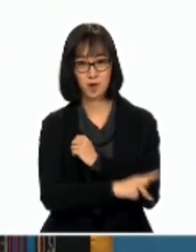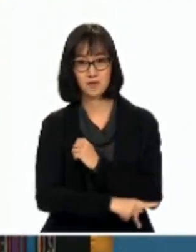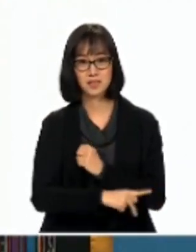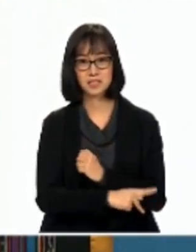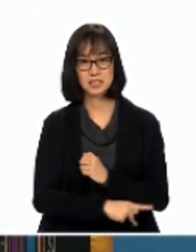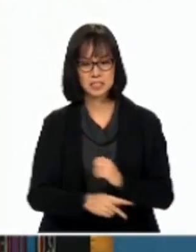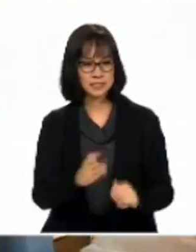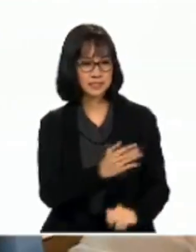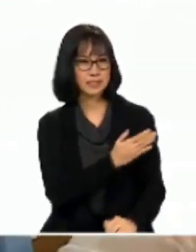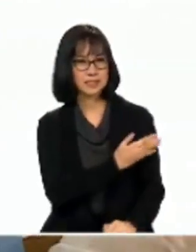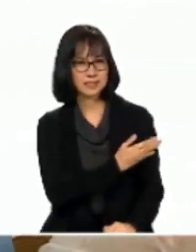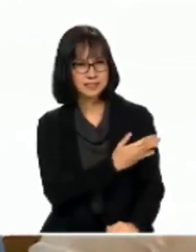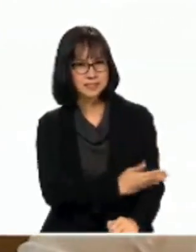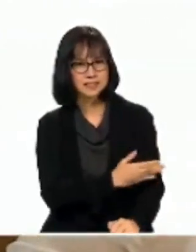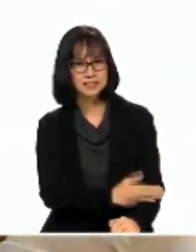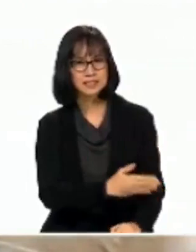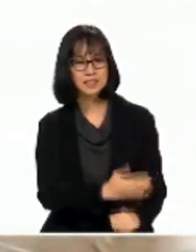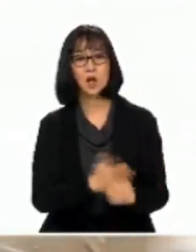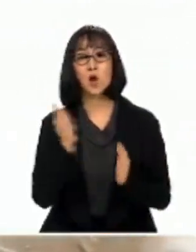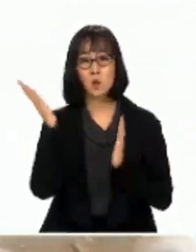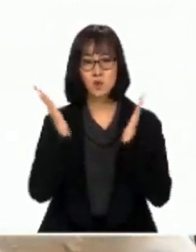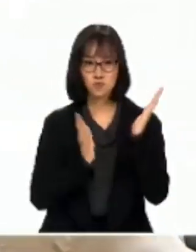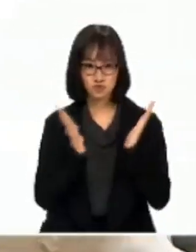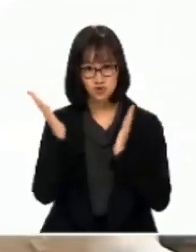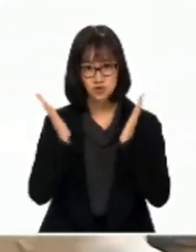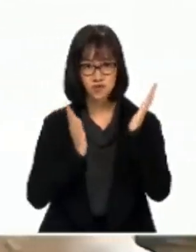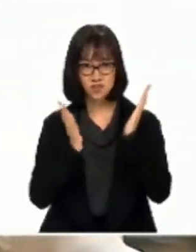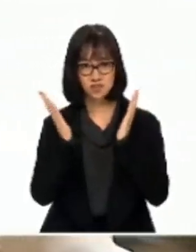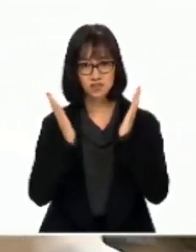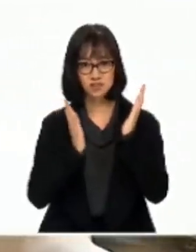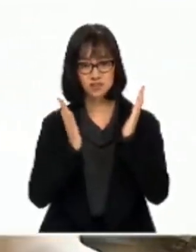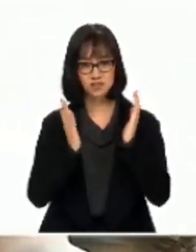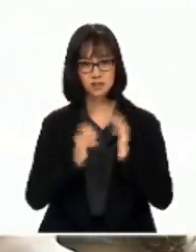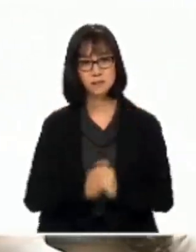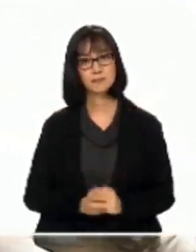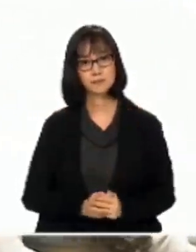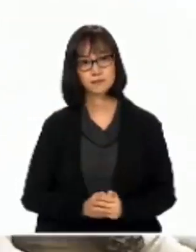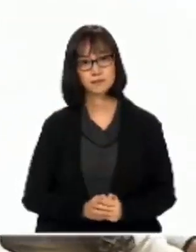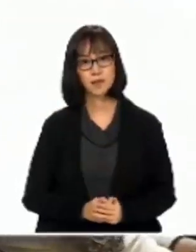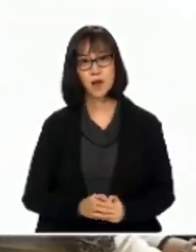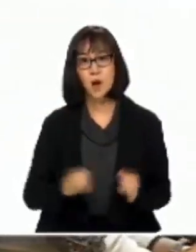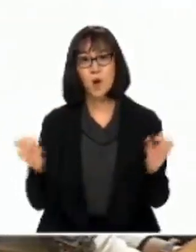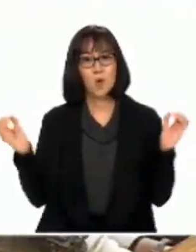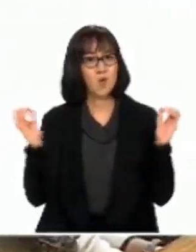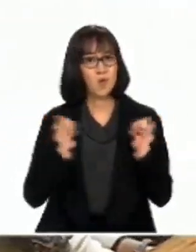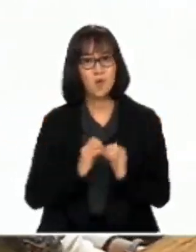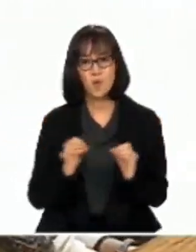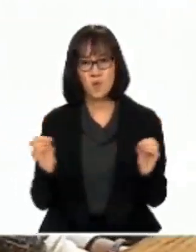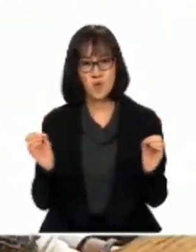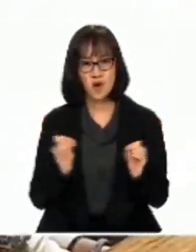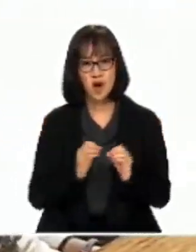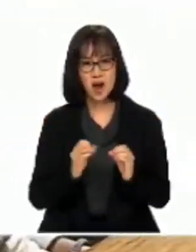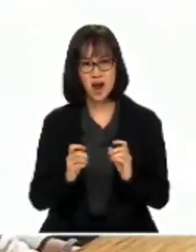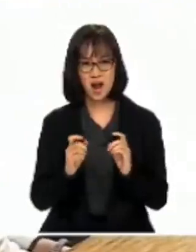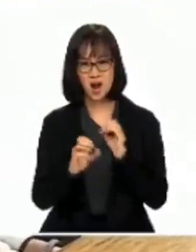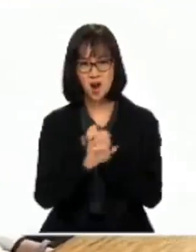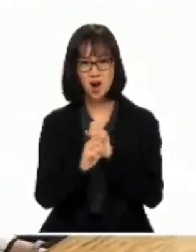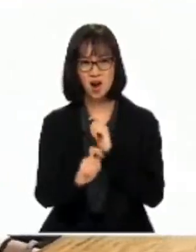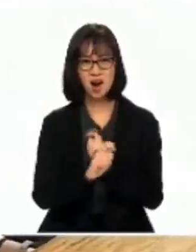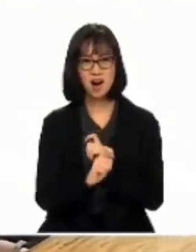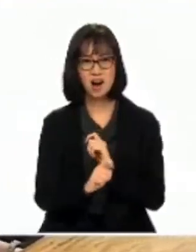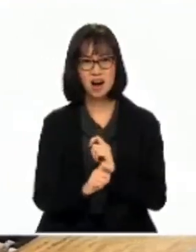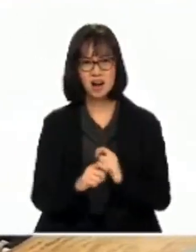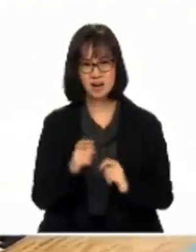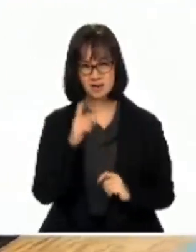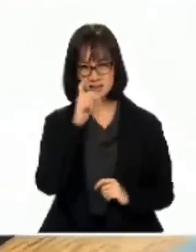the service itself. Wala nang mga truck, luma na, ano, would you believe it, in